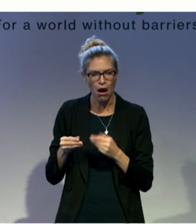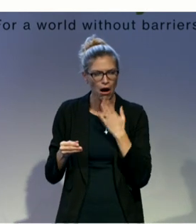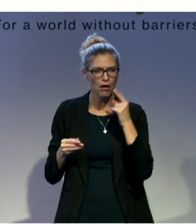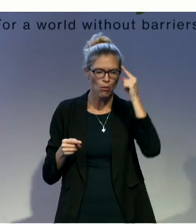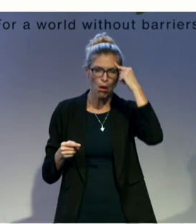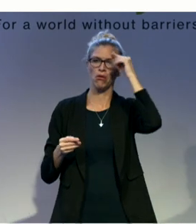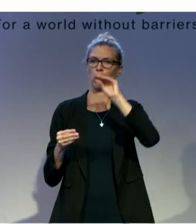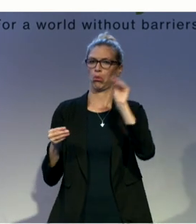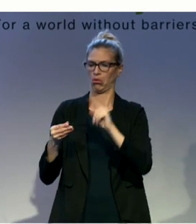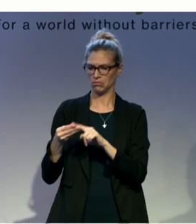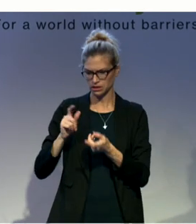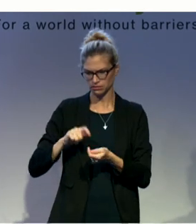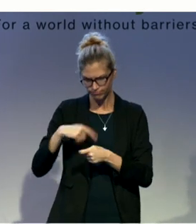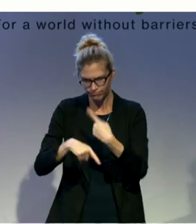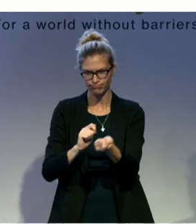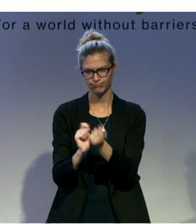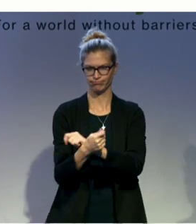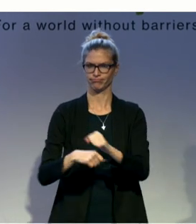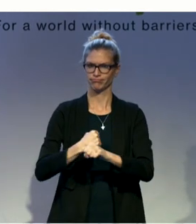SUMERO has literally decoded